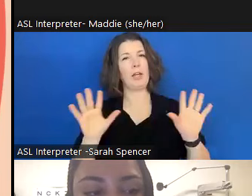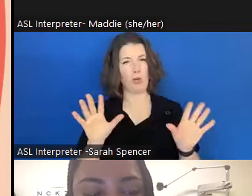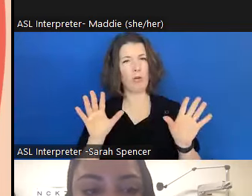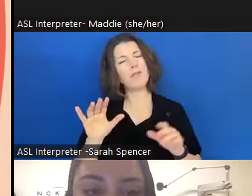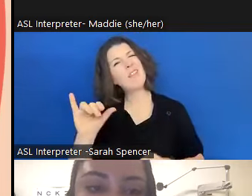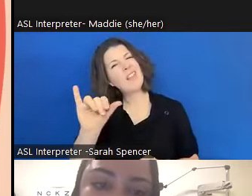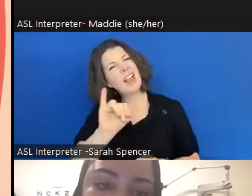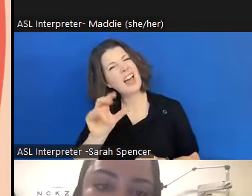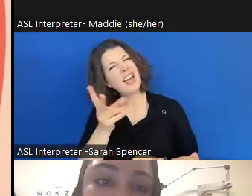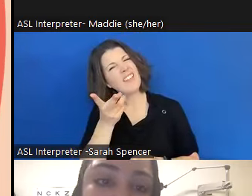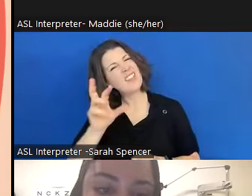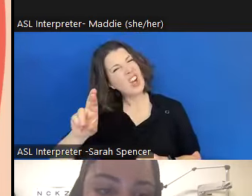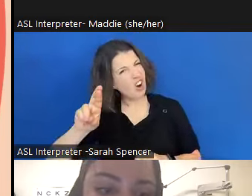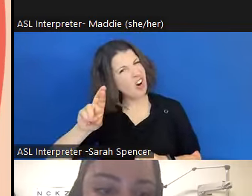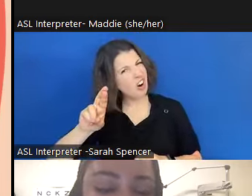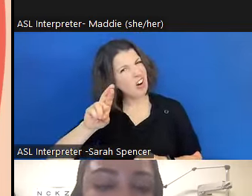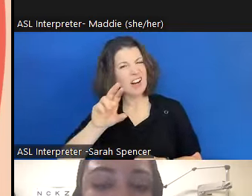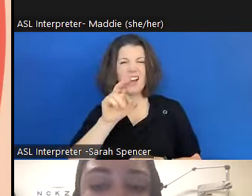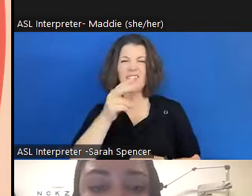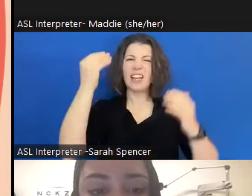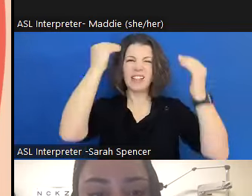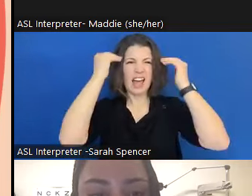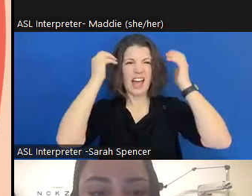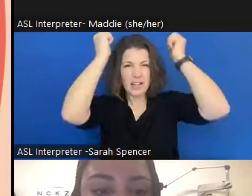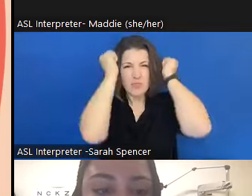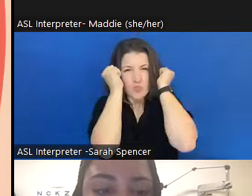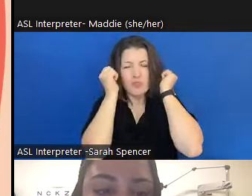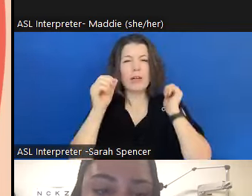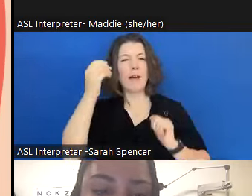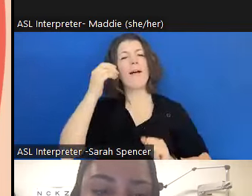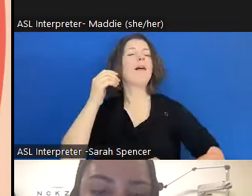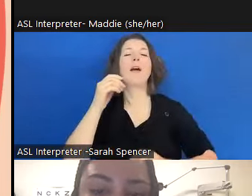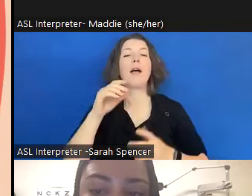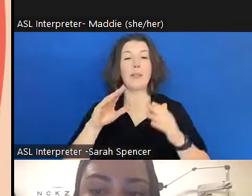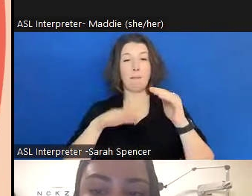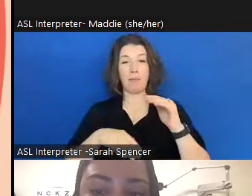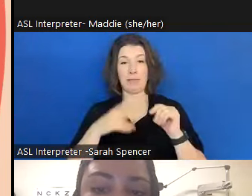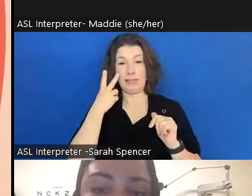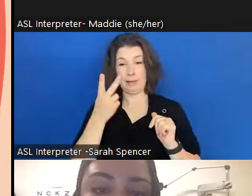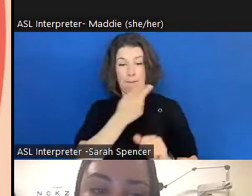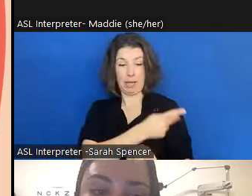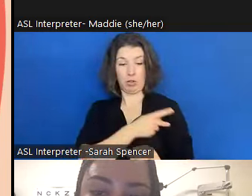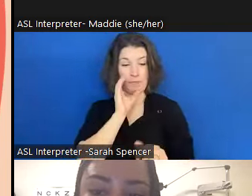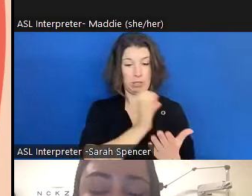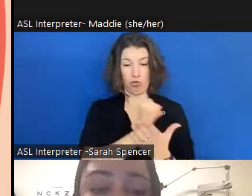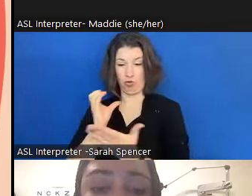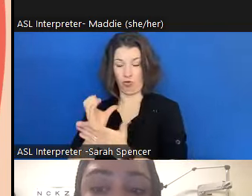a VR headset. At the bottom, we have a patient who is wearing a bioptic. A